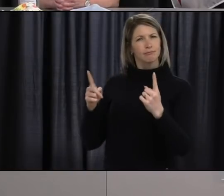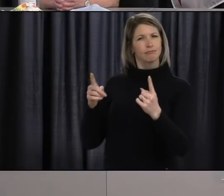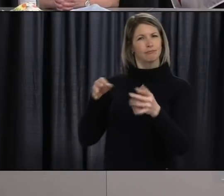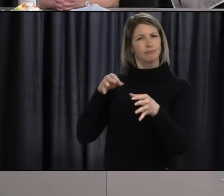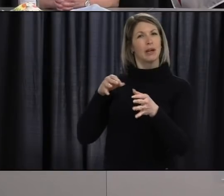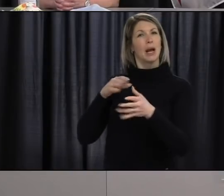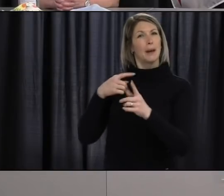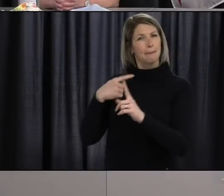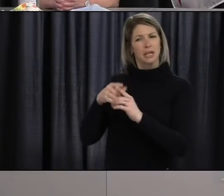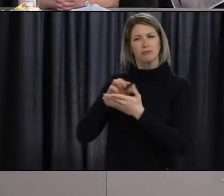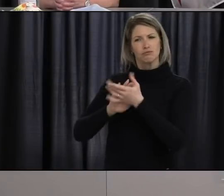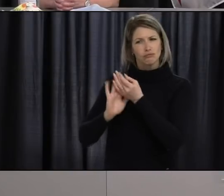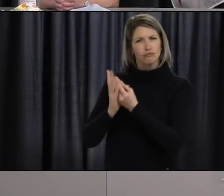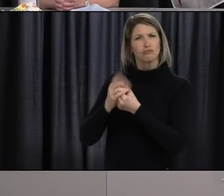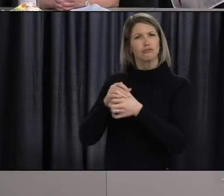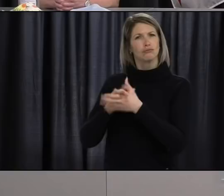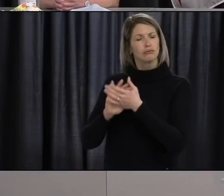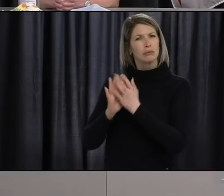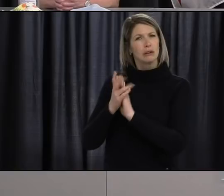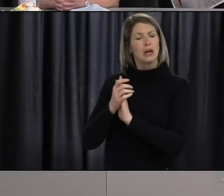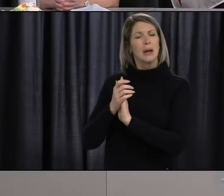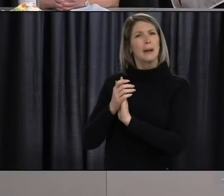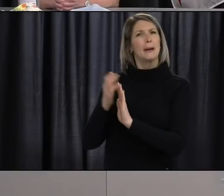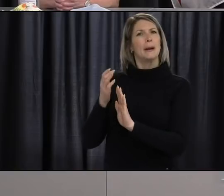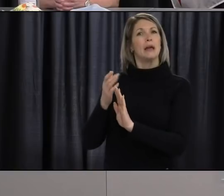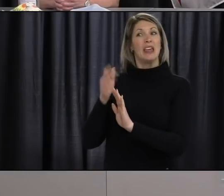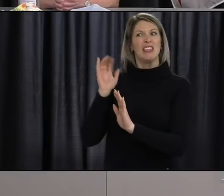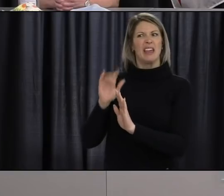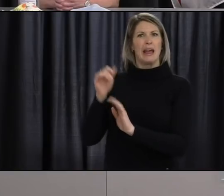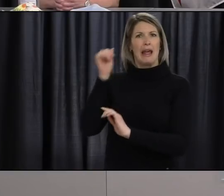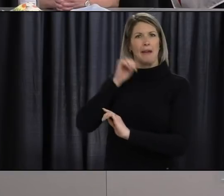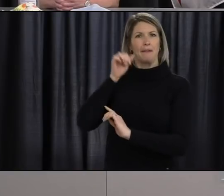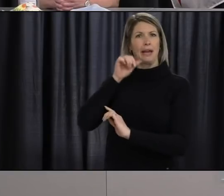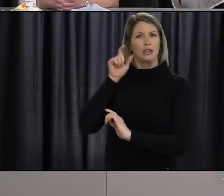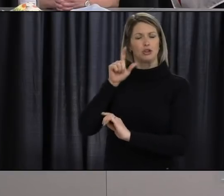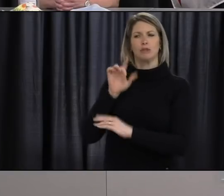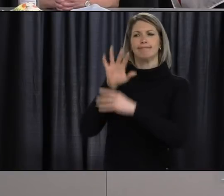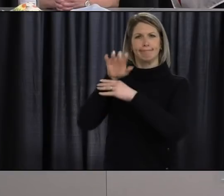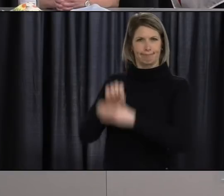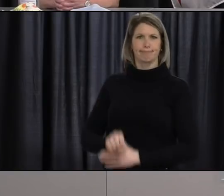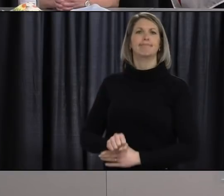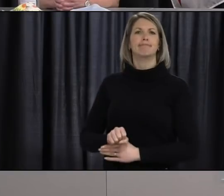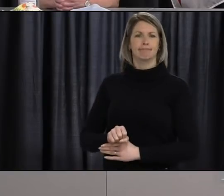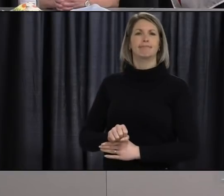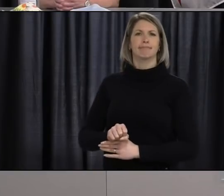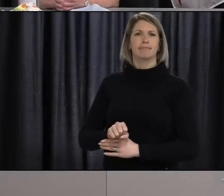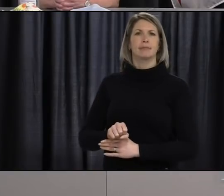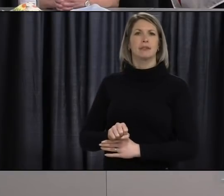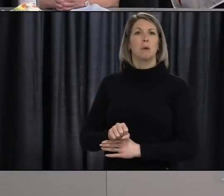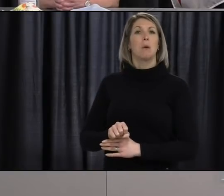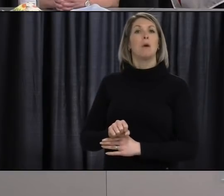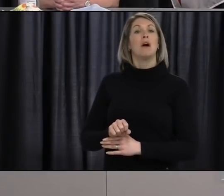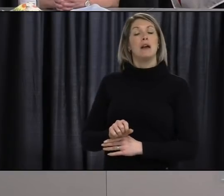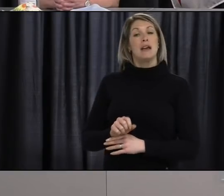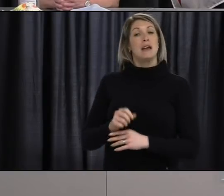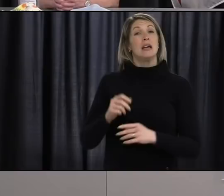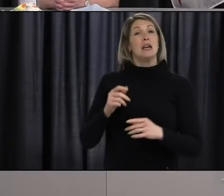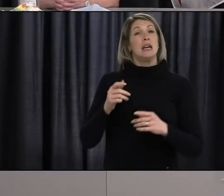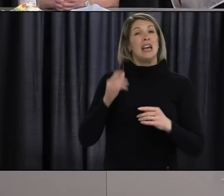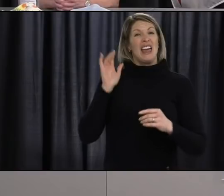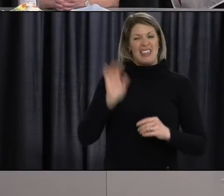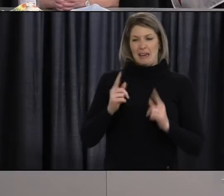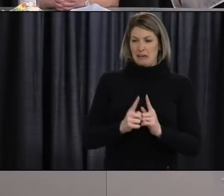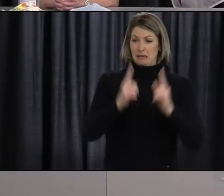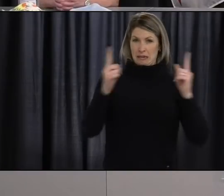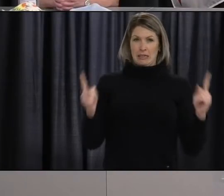hand washing. These are simple things that we can do in our daily routines. And one of the things that we often talk about is physical distancing and maintaining